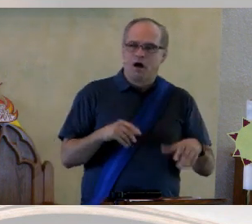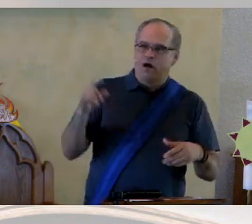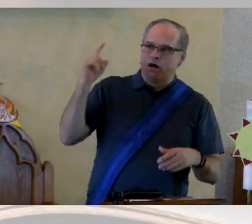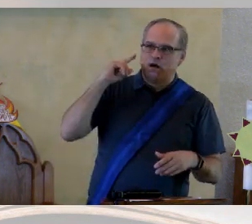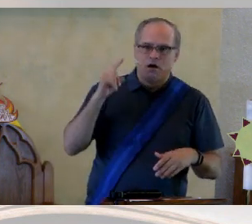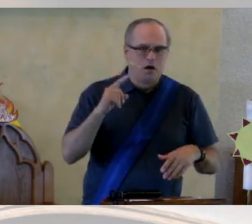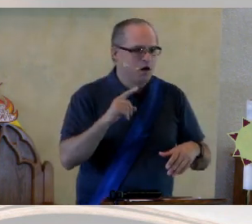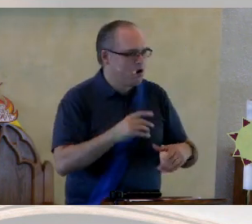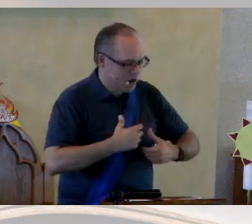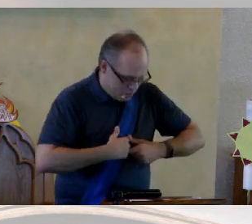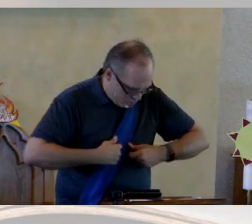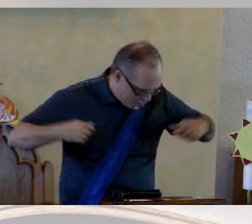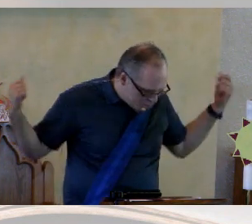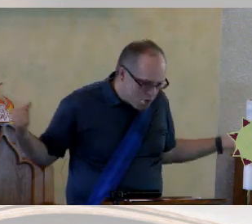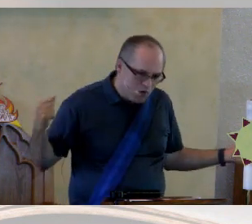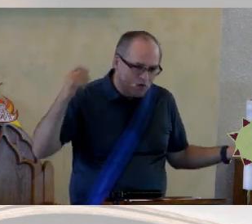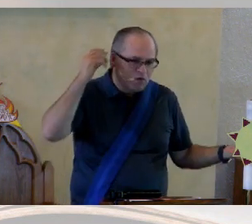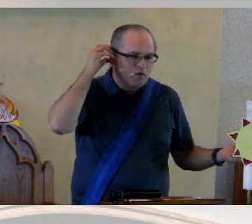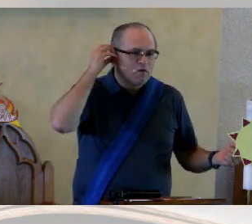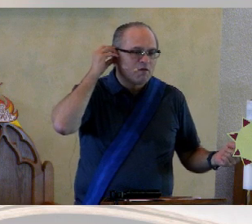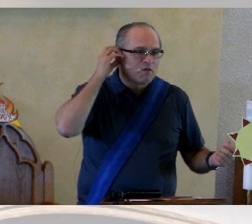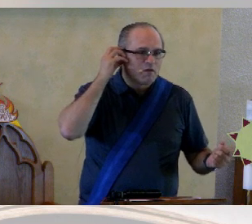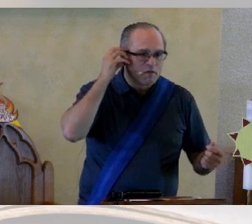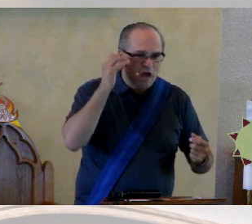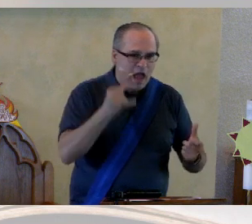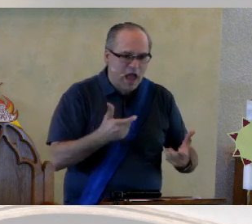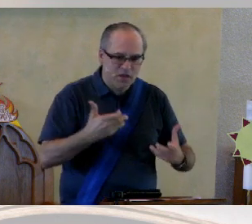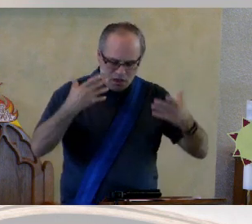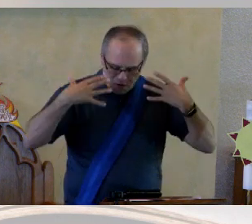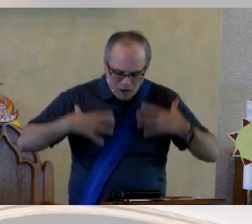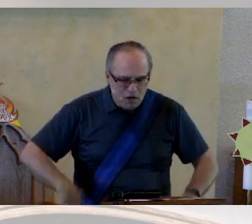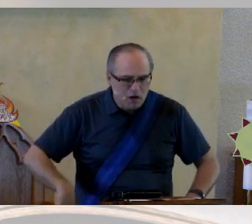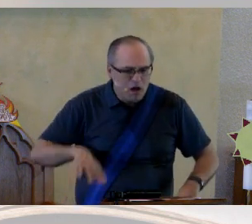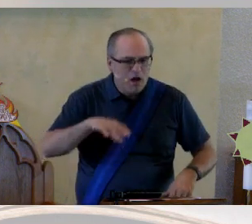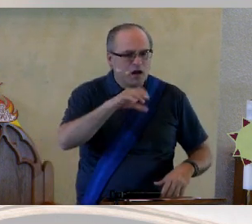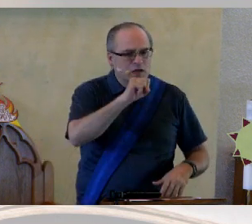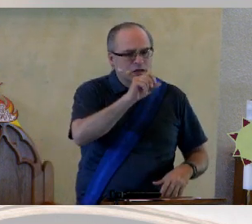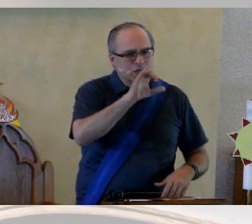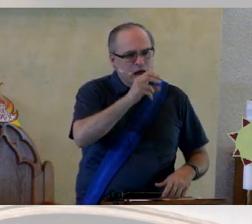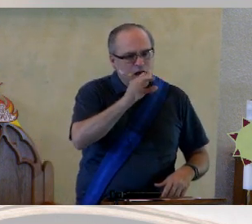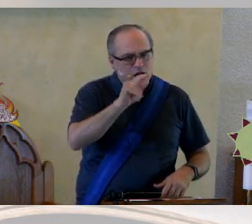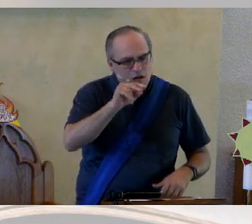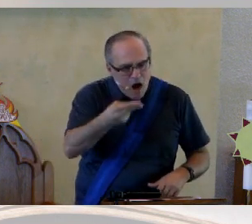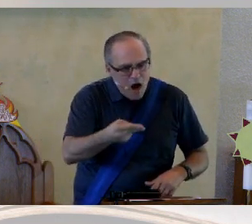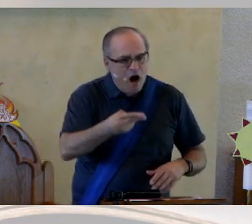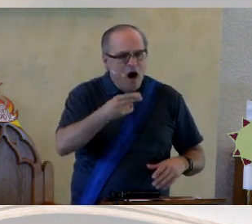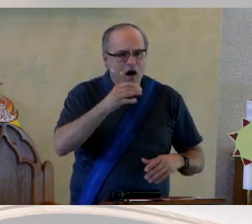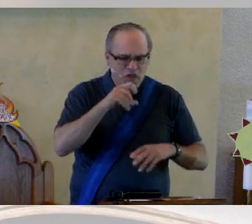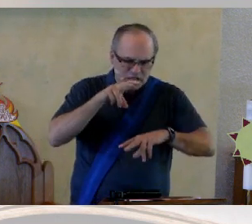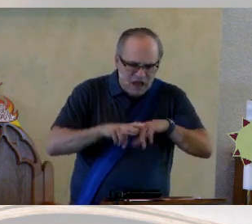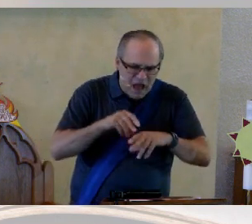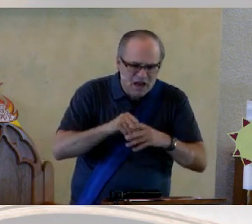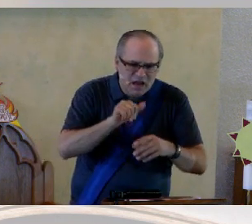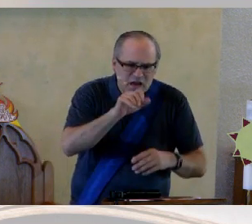removed his robe, covered himself with sackcloth, and sat in ashes. Then he made a